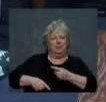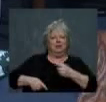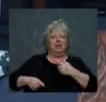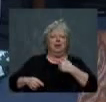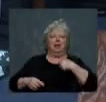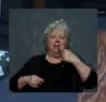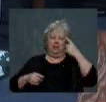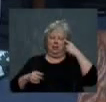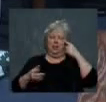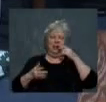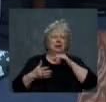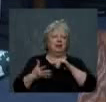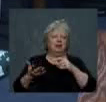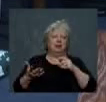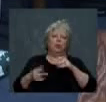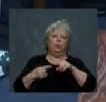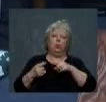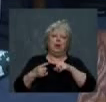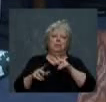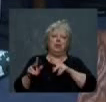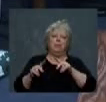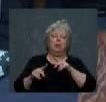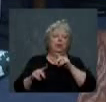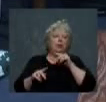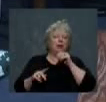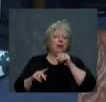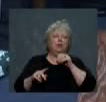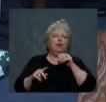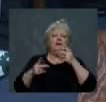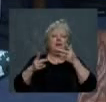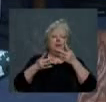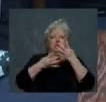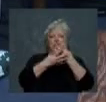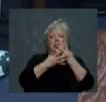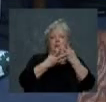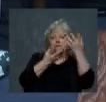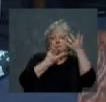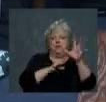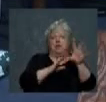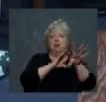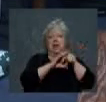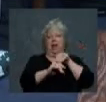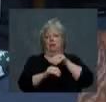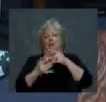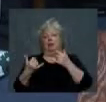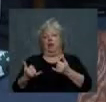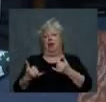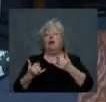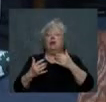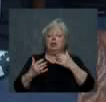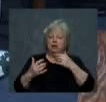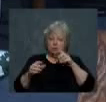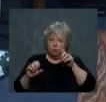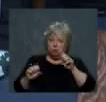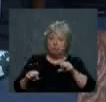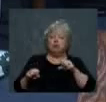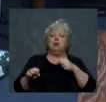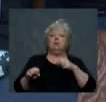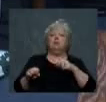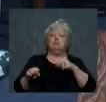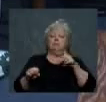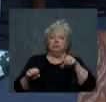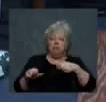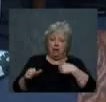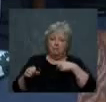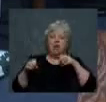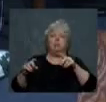people are no longer incarcerated, they do need a chance to re-enter society.